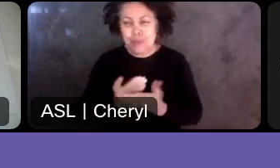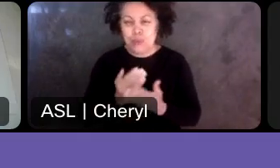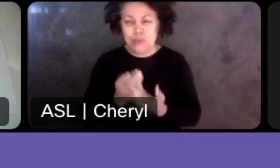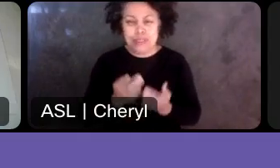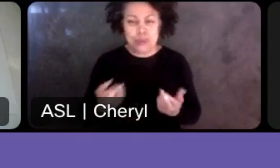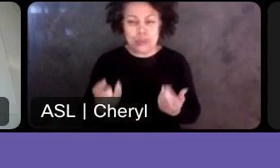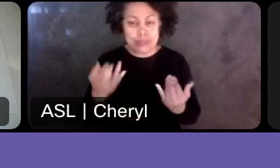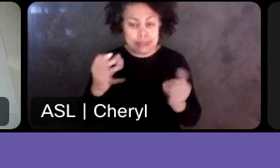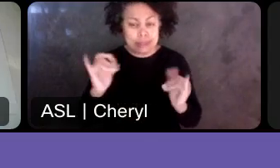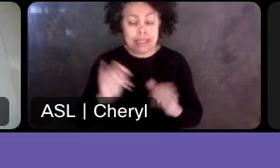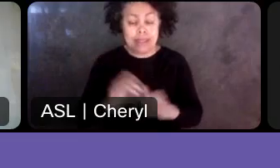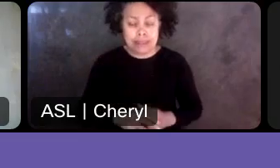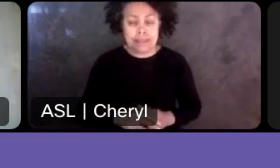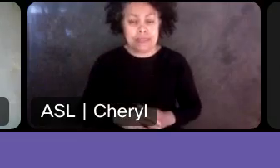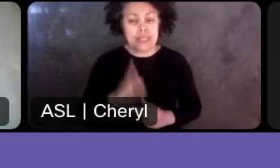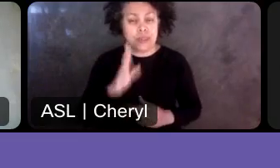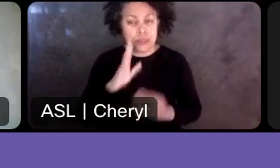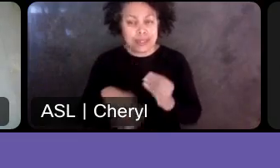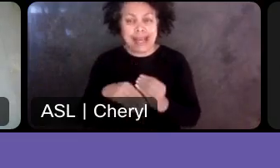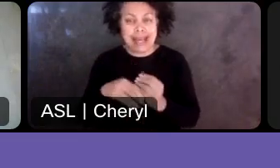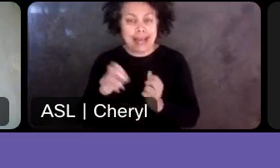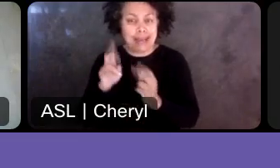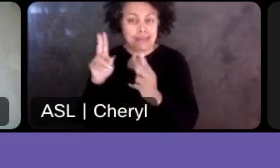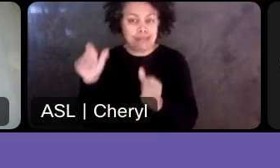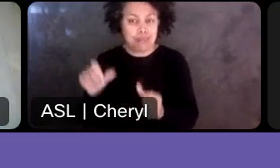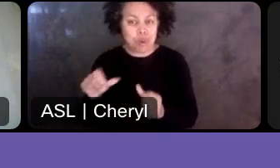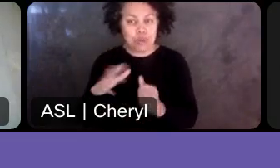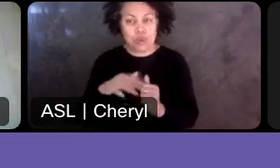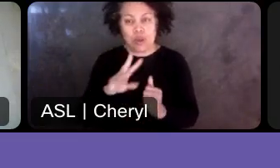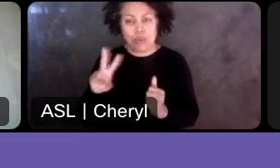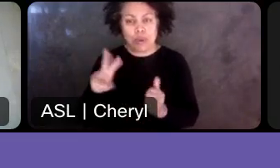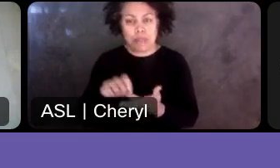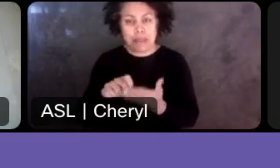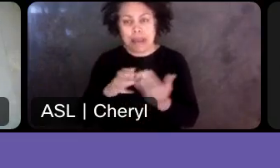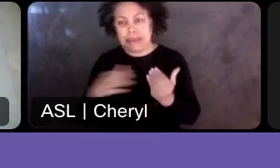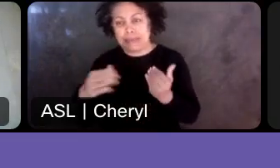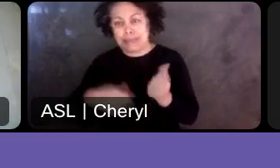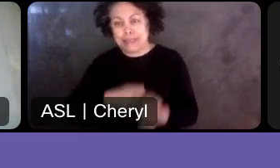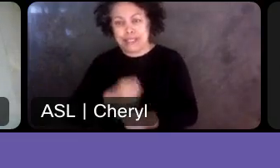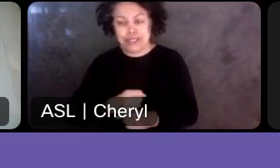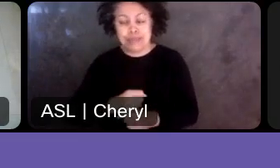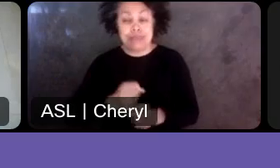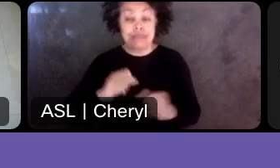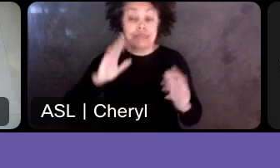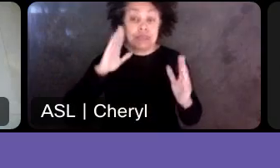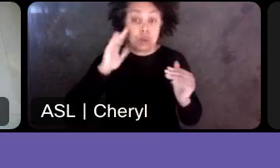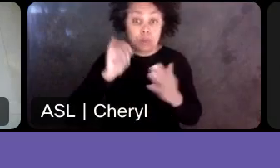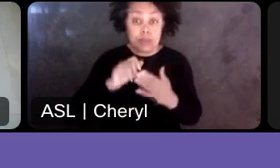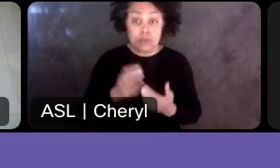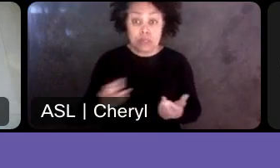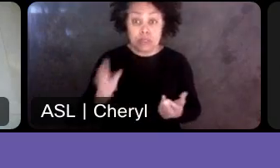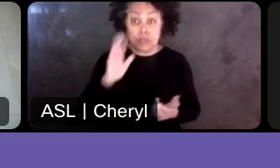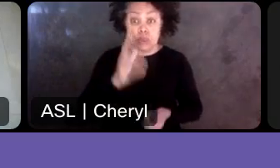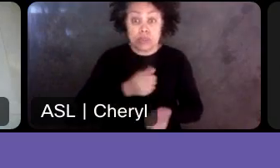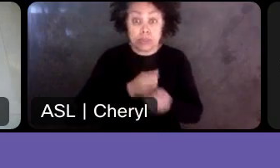resources. We'll be adding to the website throughout the next year. And I hope that these resources ultimately